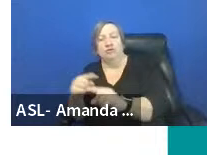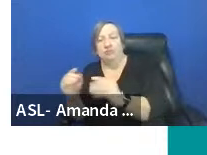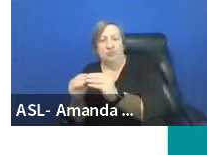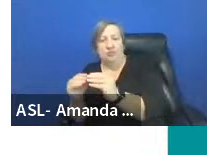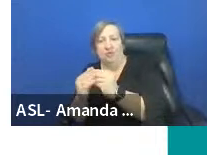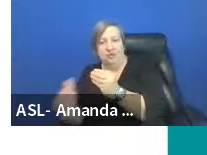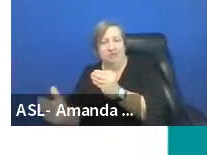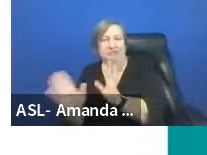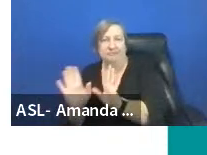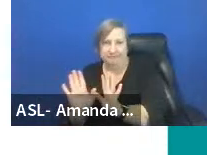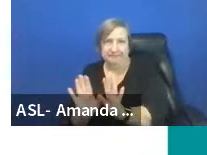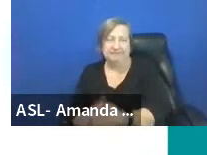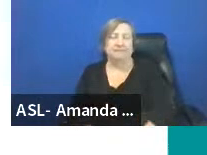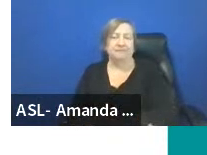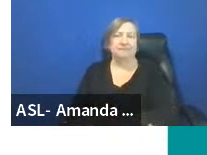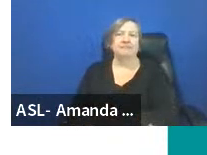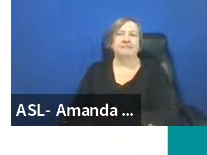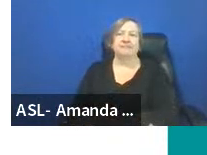slide.